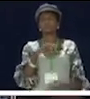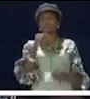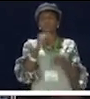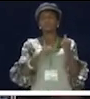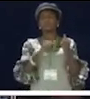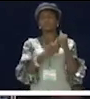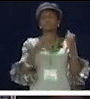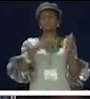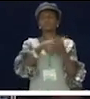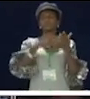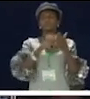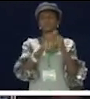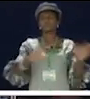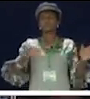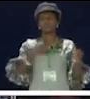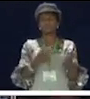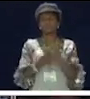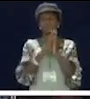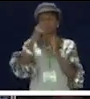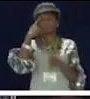Everything this your children have asked for,